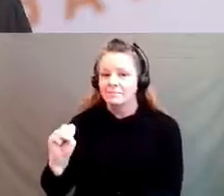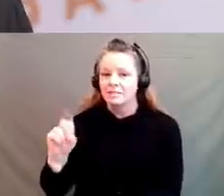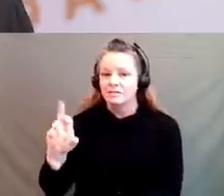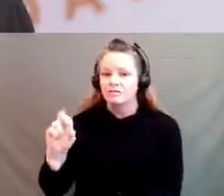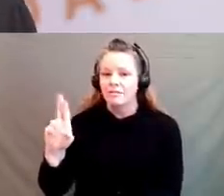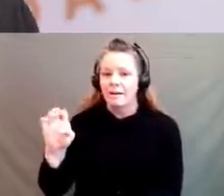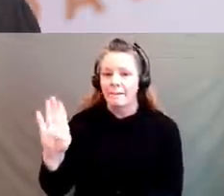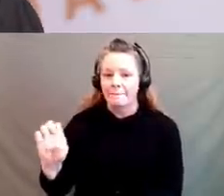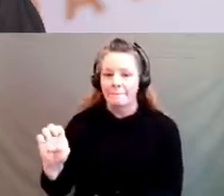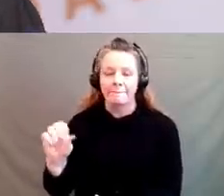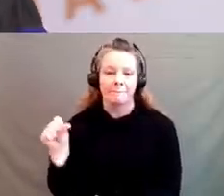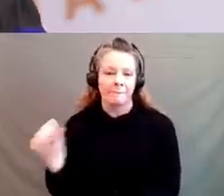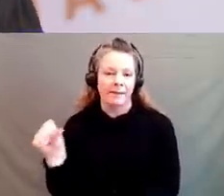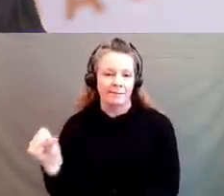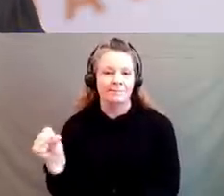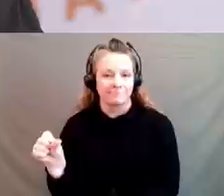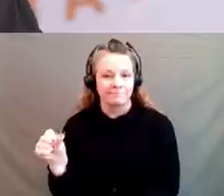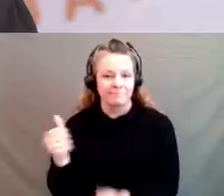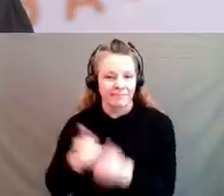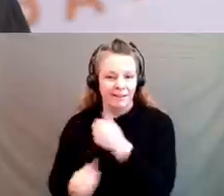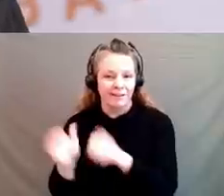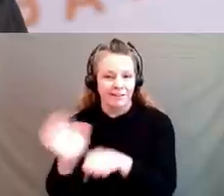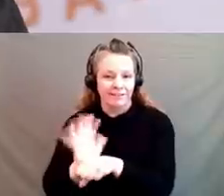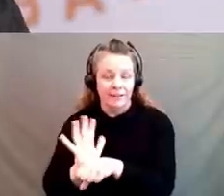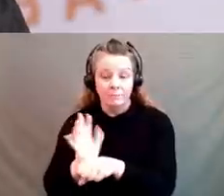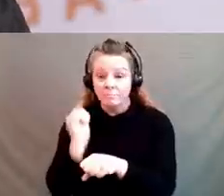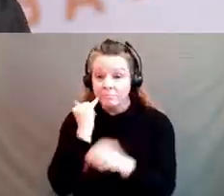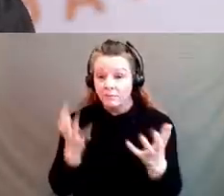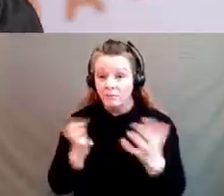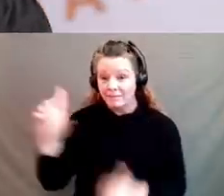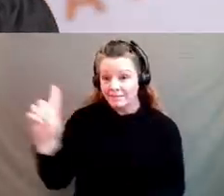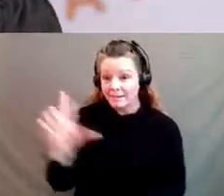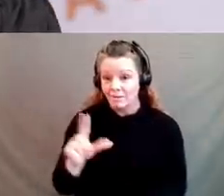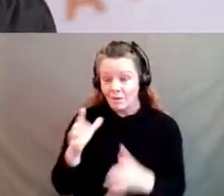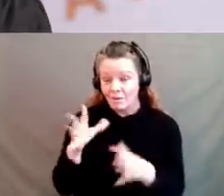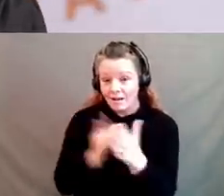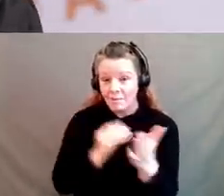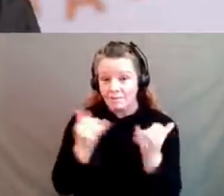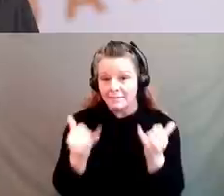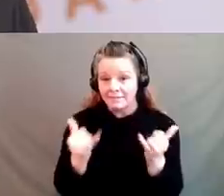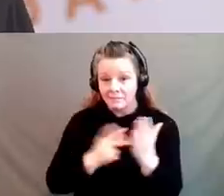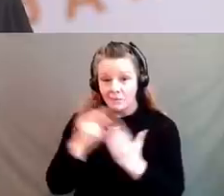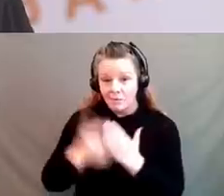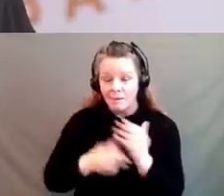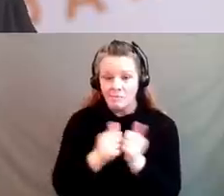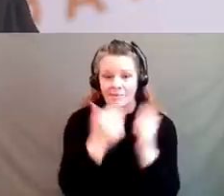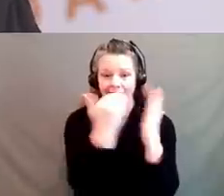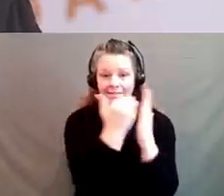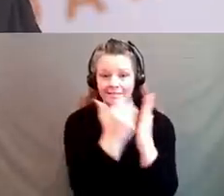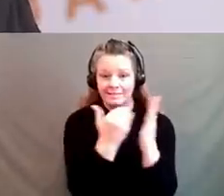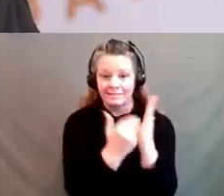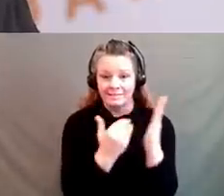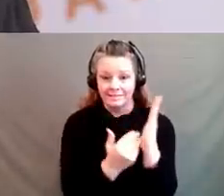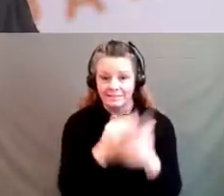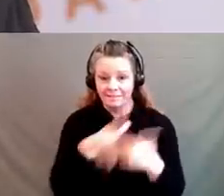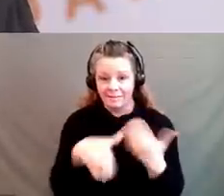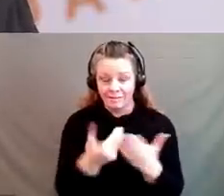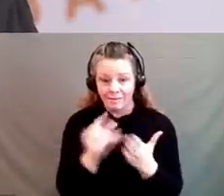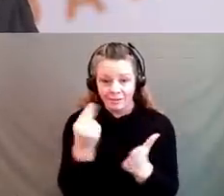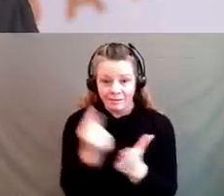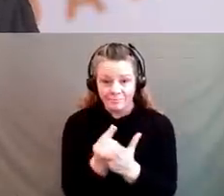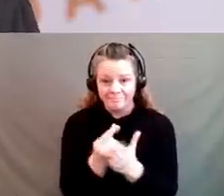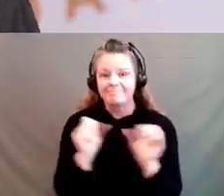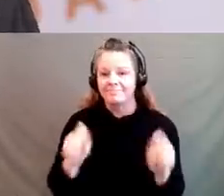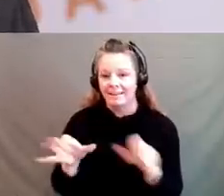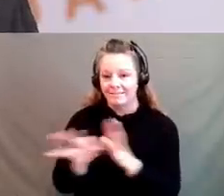video. Now, if you'd like to download a copy of today's program with the list of all the graduates, a link can be found on the